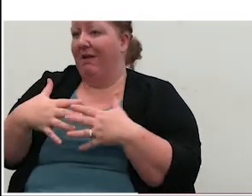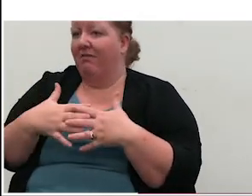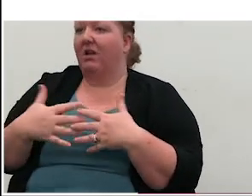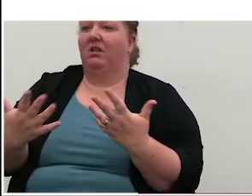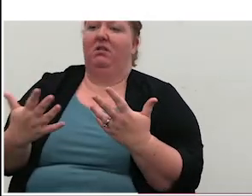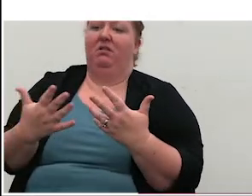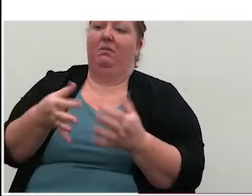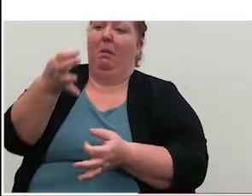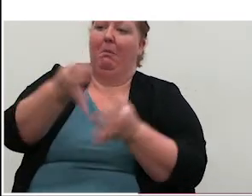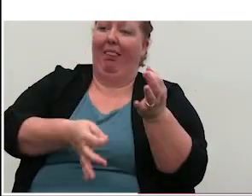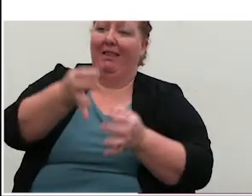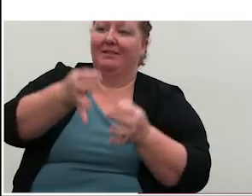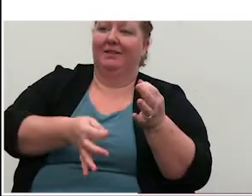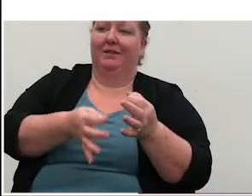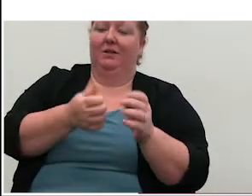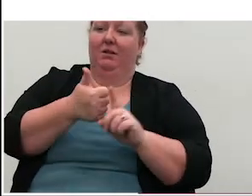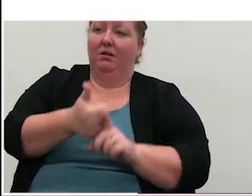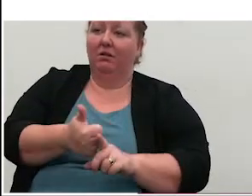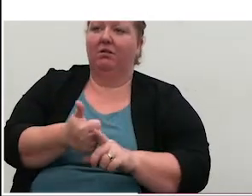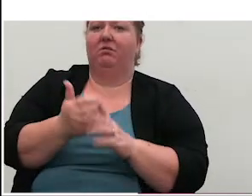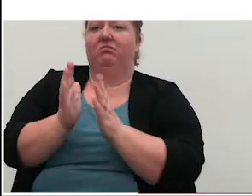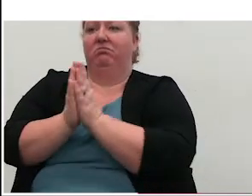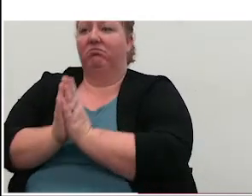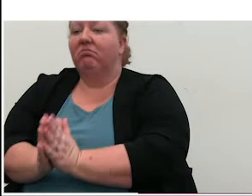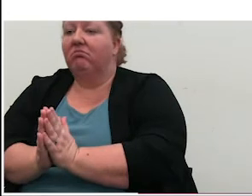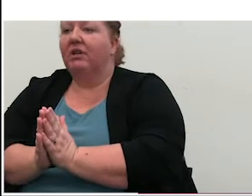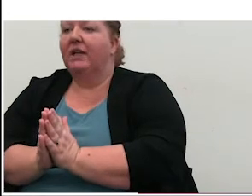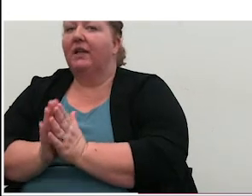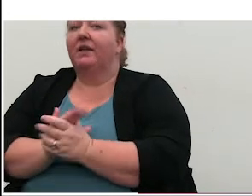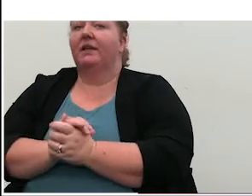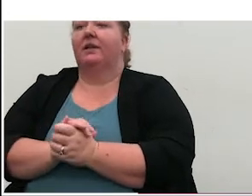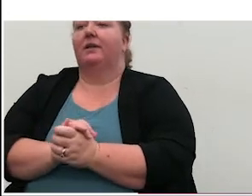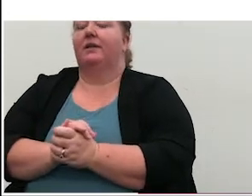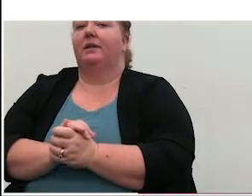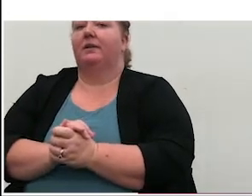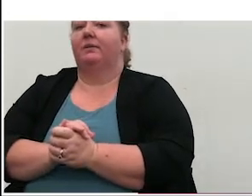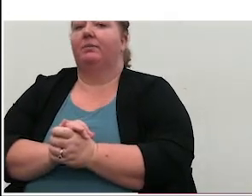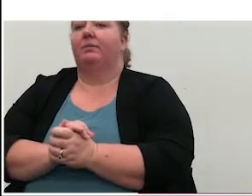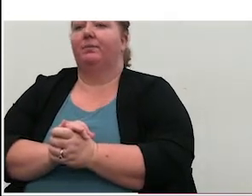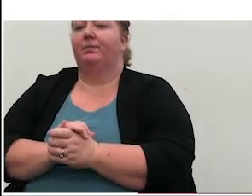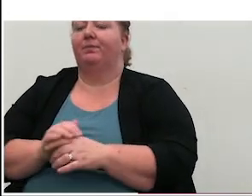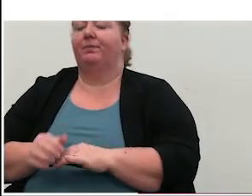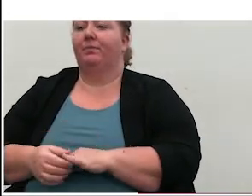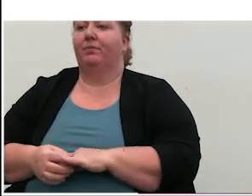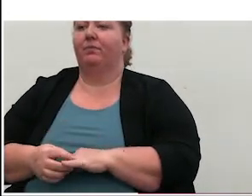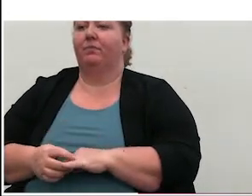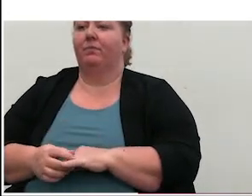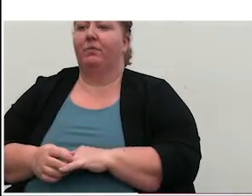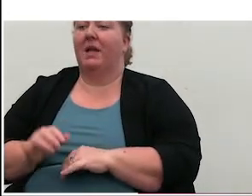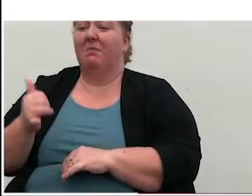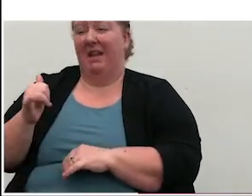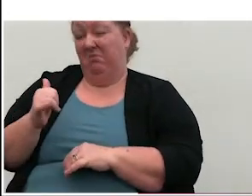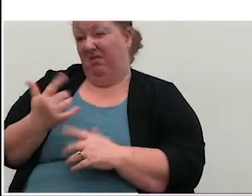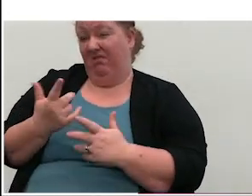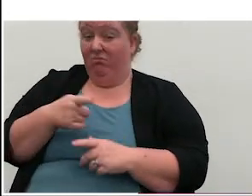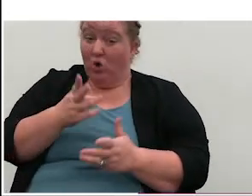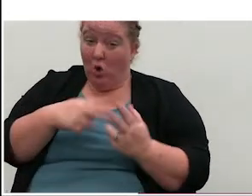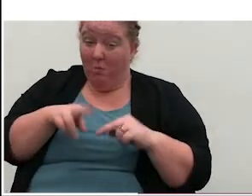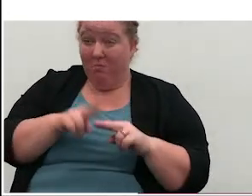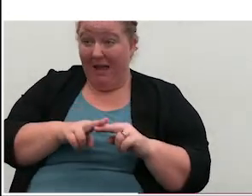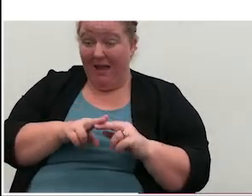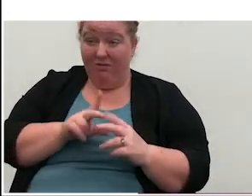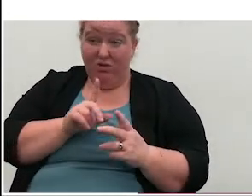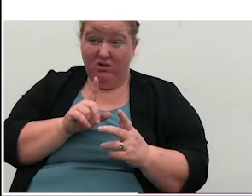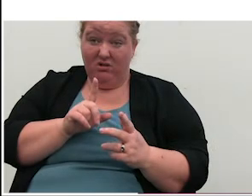political affiliation. Slightly less things like whether your parents were together when you were 21. Gays are apparently